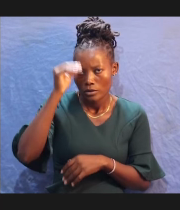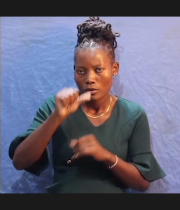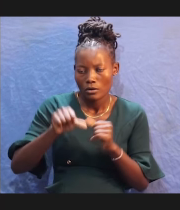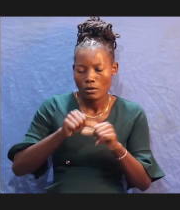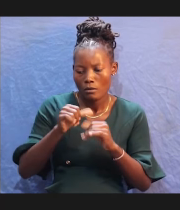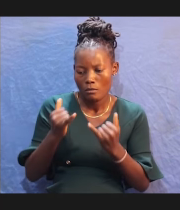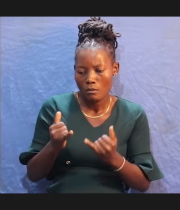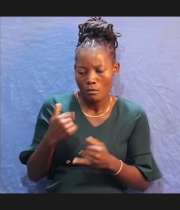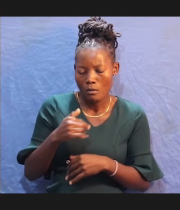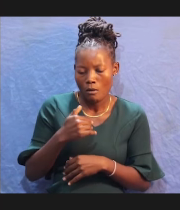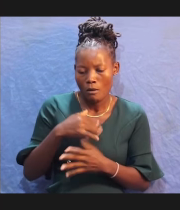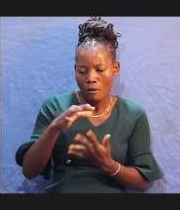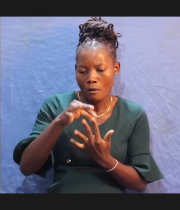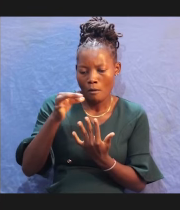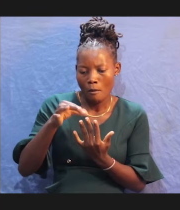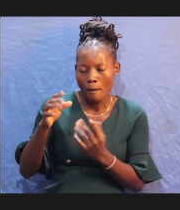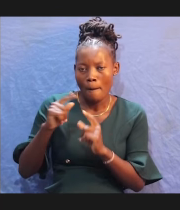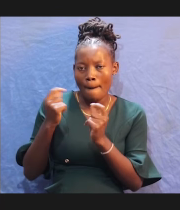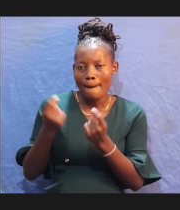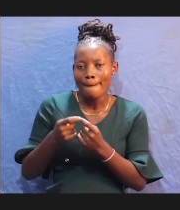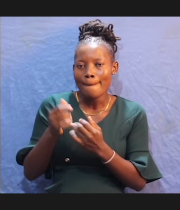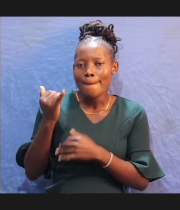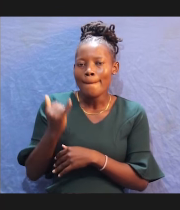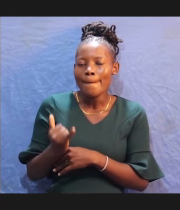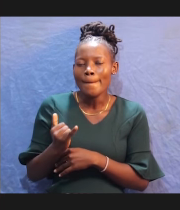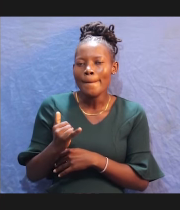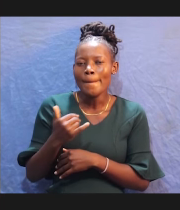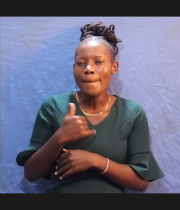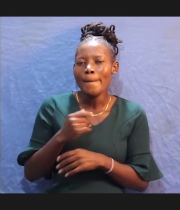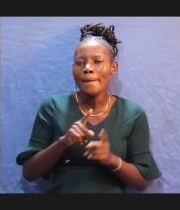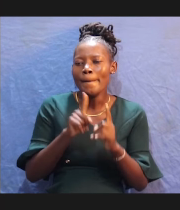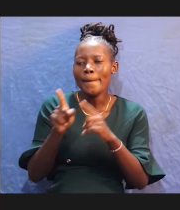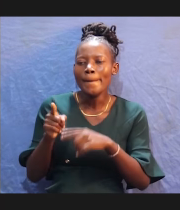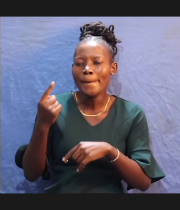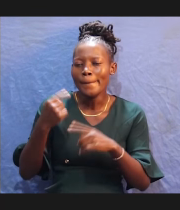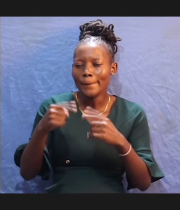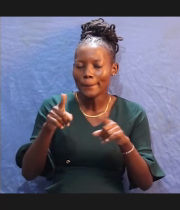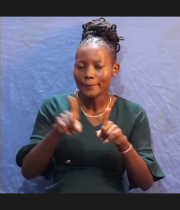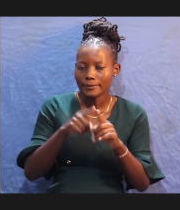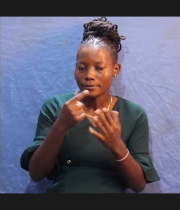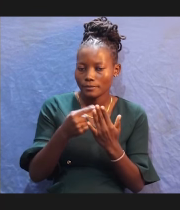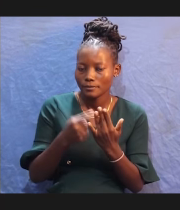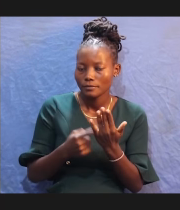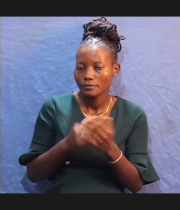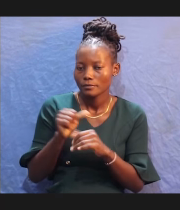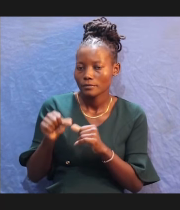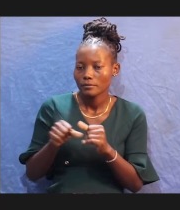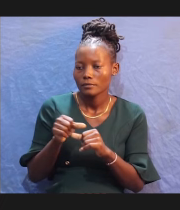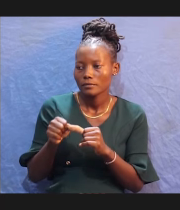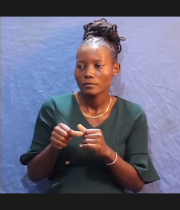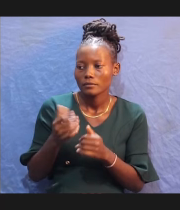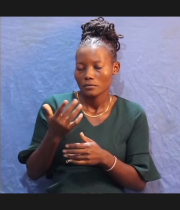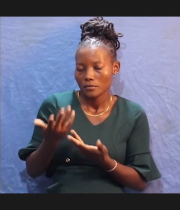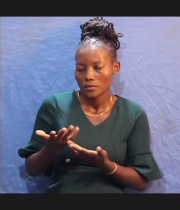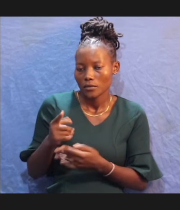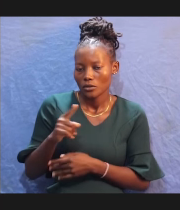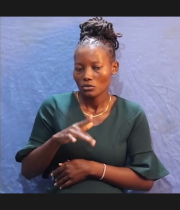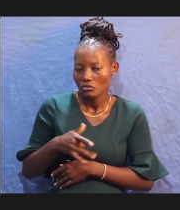now we have to choose 15 because they have to be in a competition, and you need to discuss about their feelings. How do you feel, and so